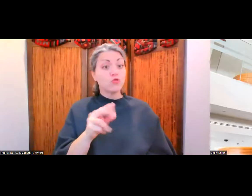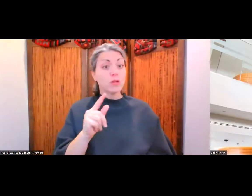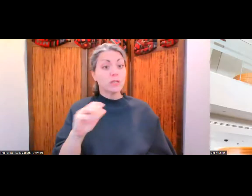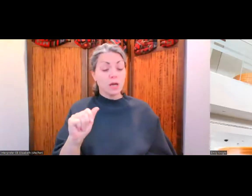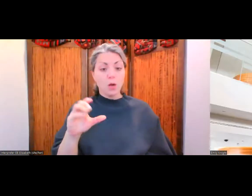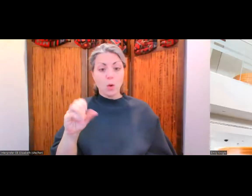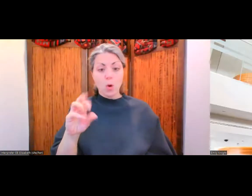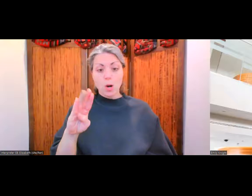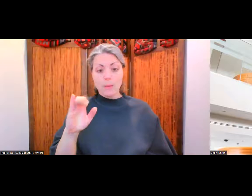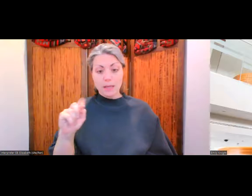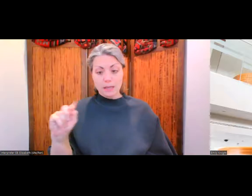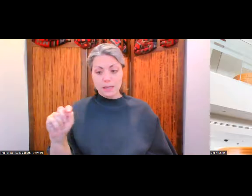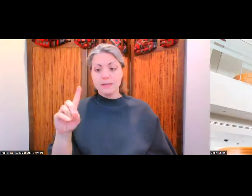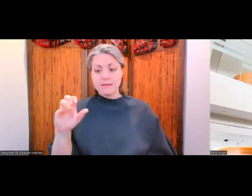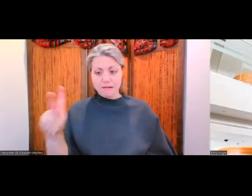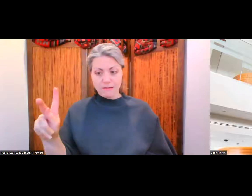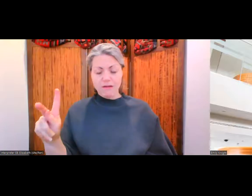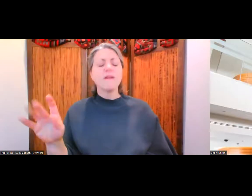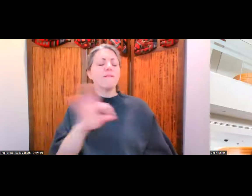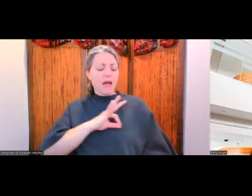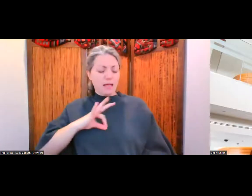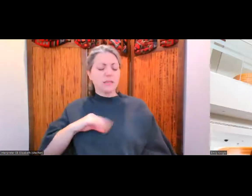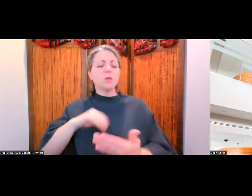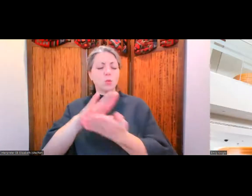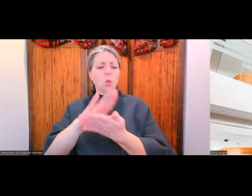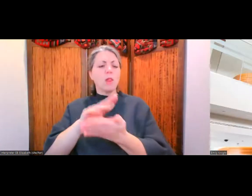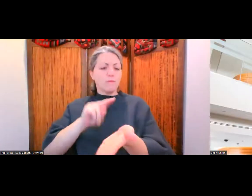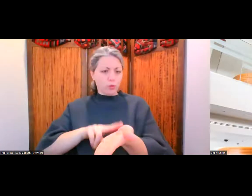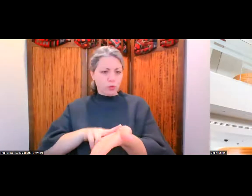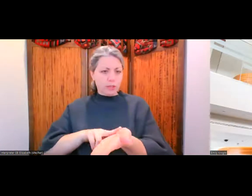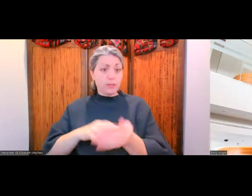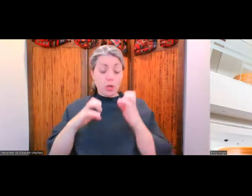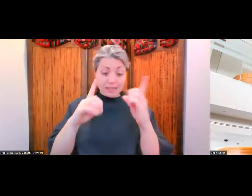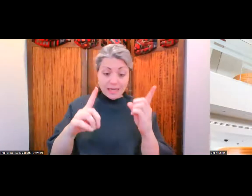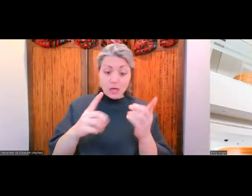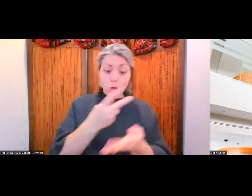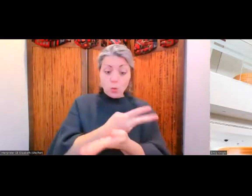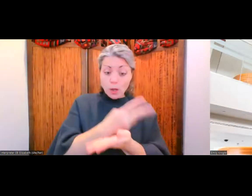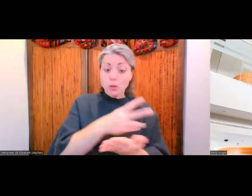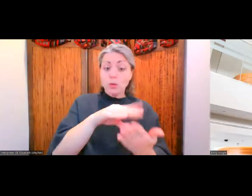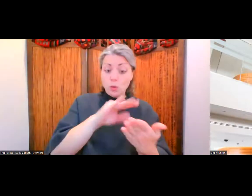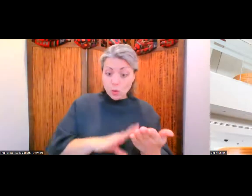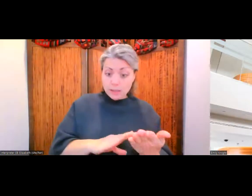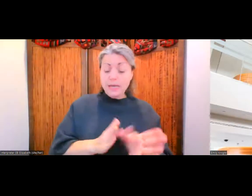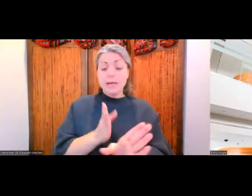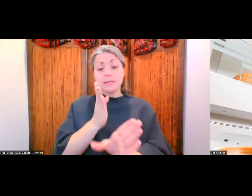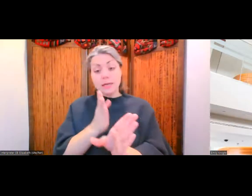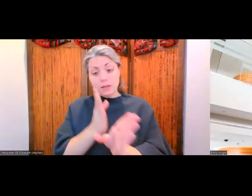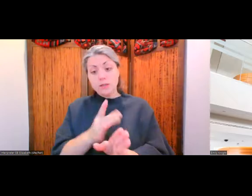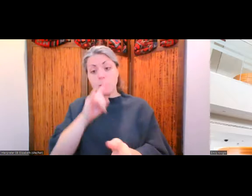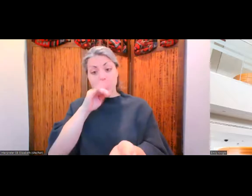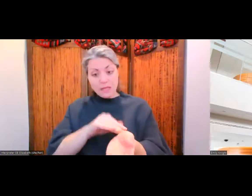in the School of Nursing. She's involved in educating graduate students, both as a psychiatric and pediatric